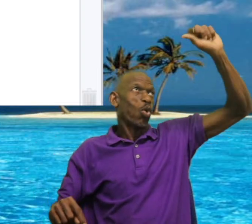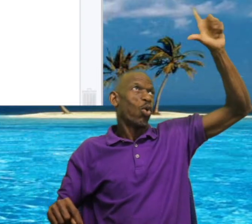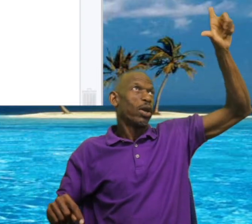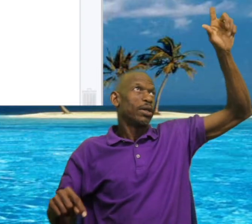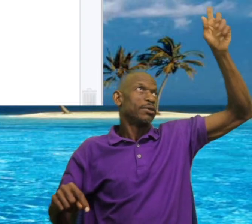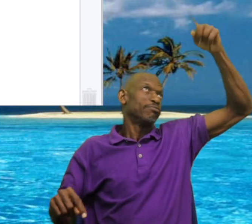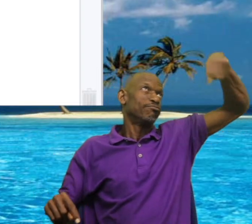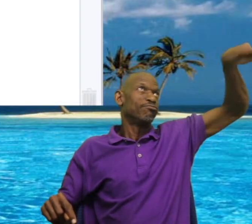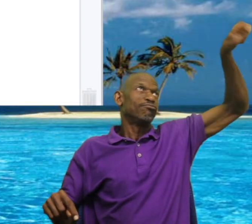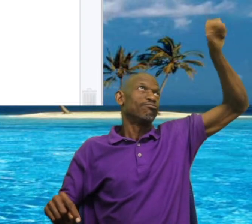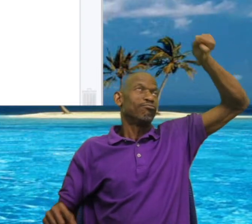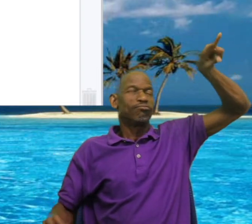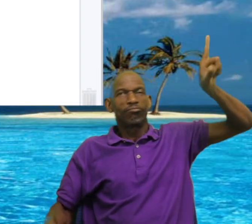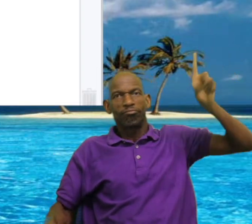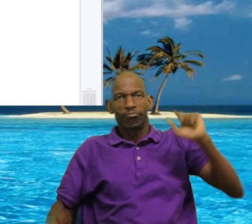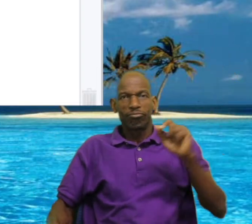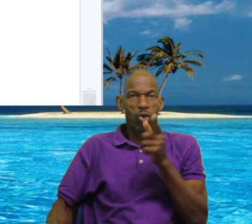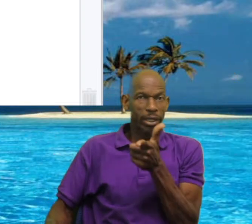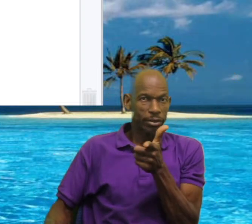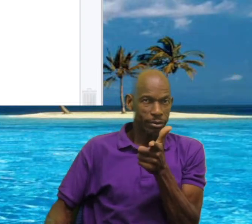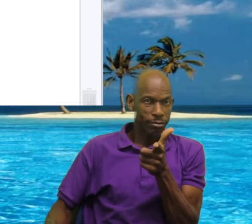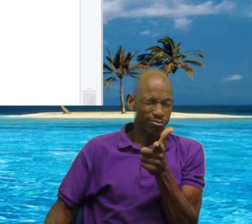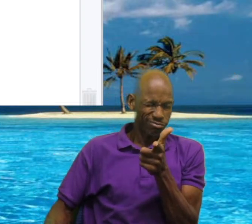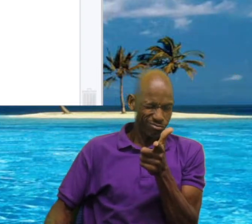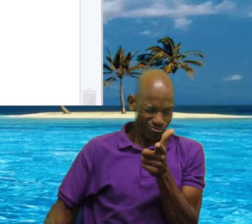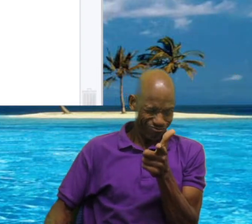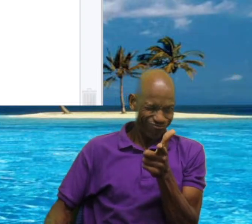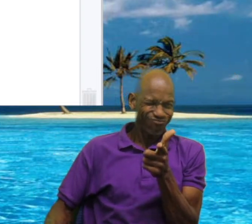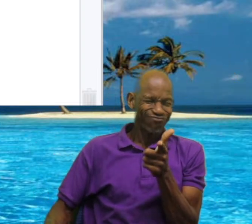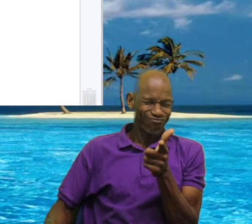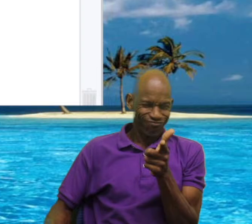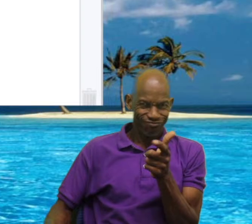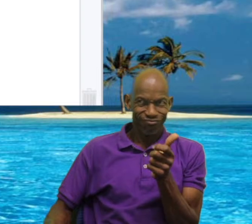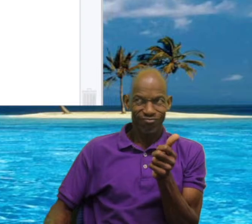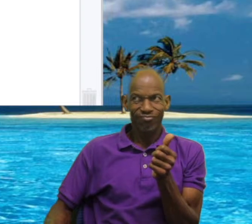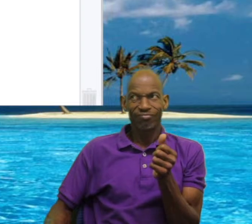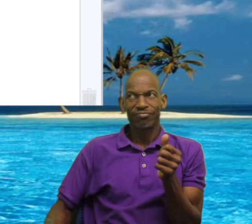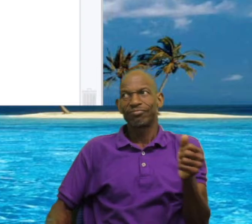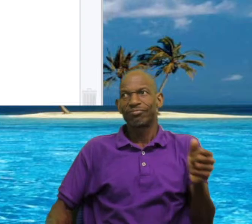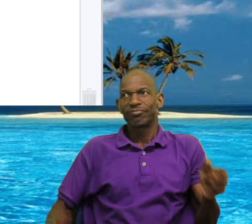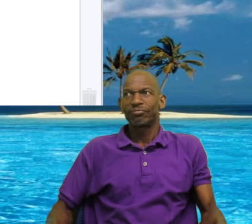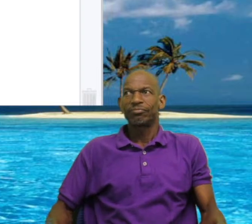and circle the opposite ideas. Circle the opposite ideas.